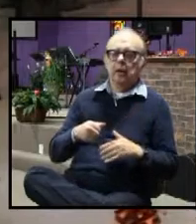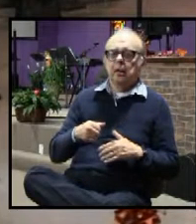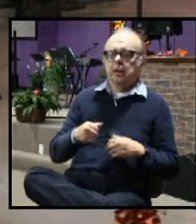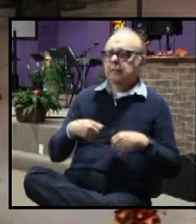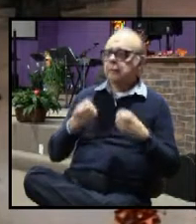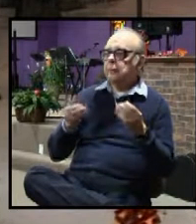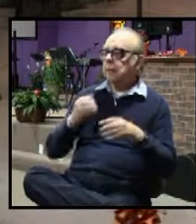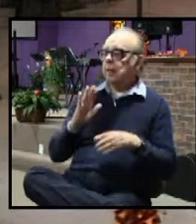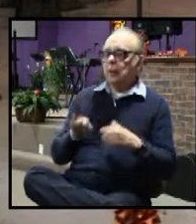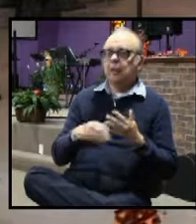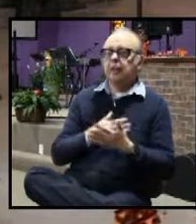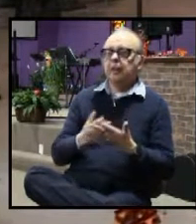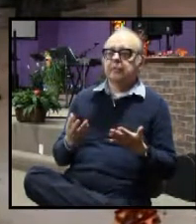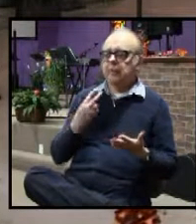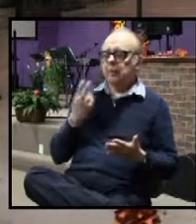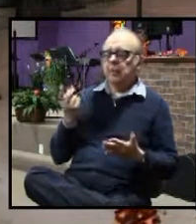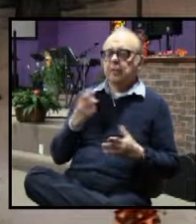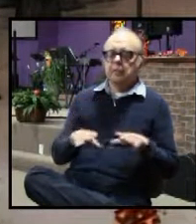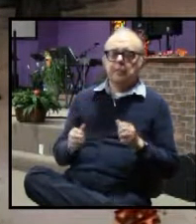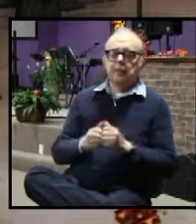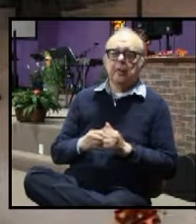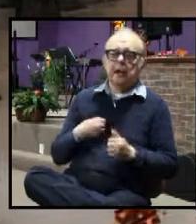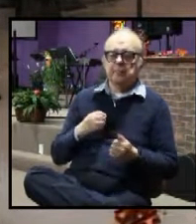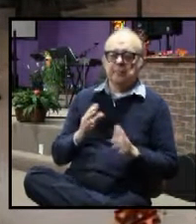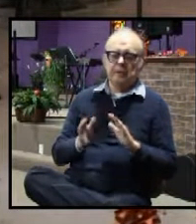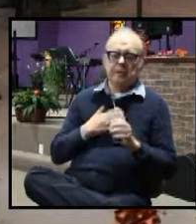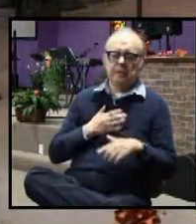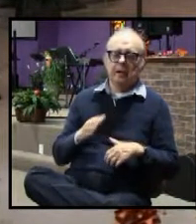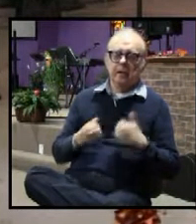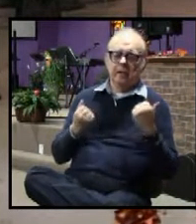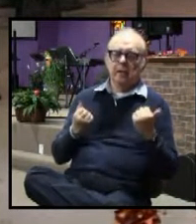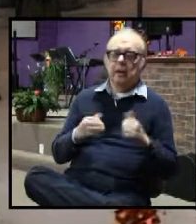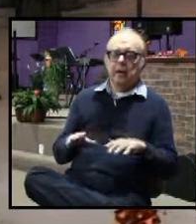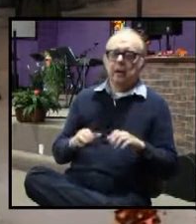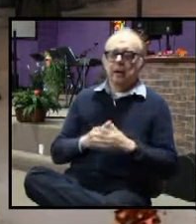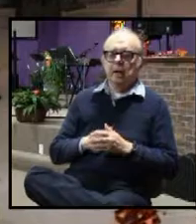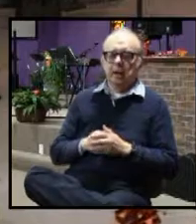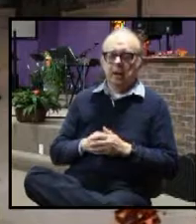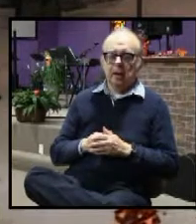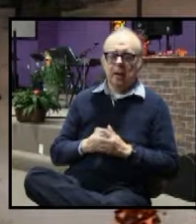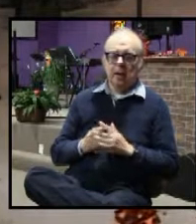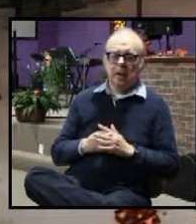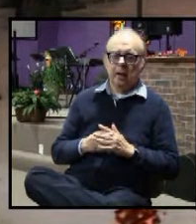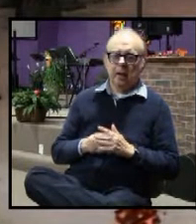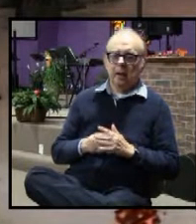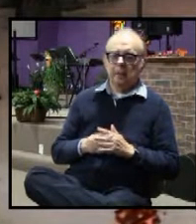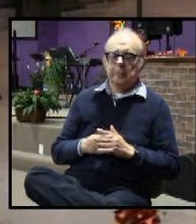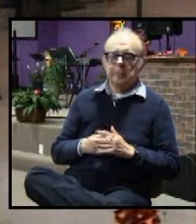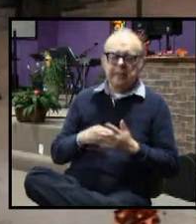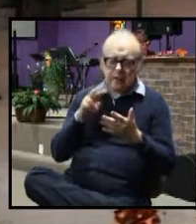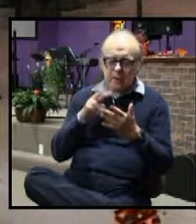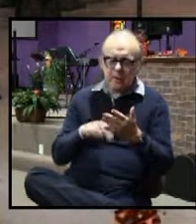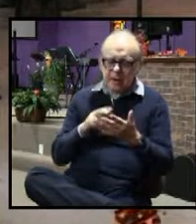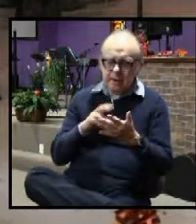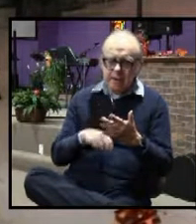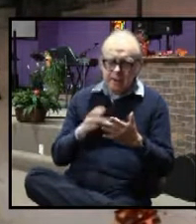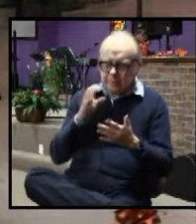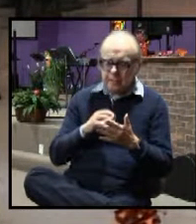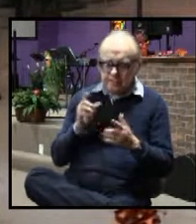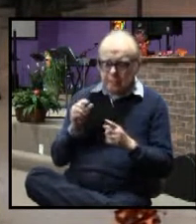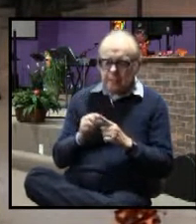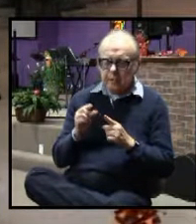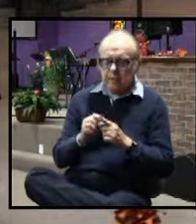I let God have all of it and wanted to see what he could do with it, because I'd made a mess of my life. How could I do that? I immediately began to dig into God's word to find out